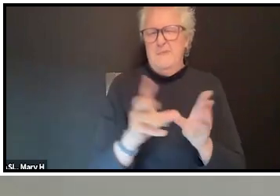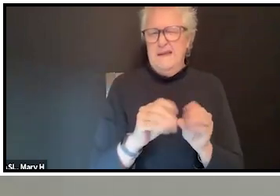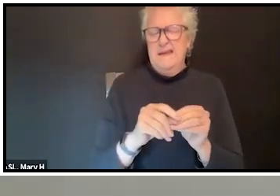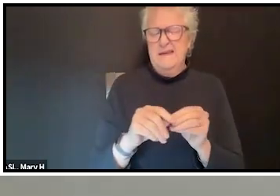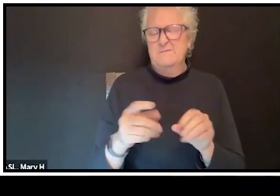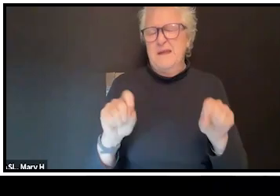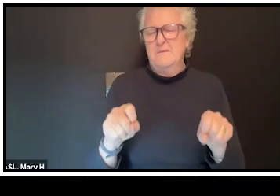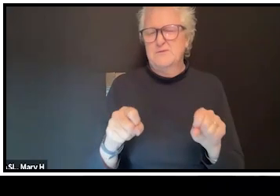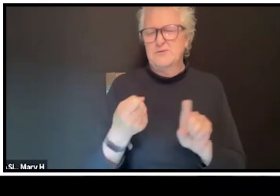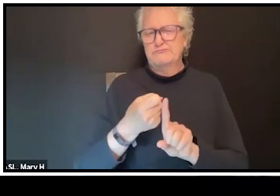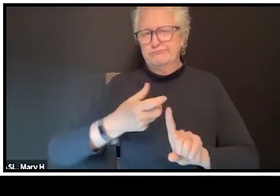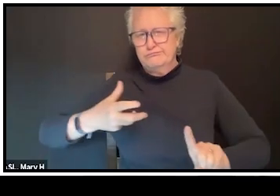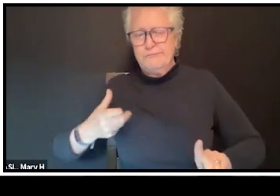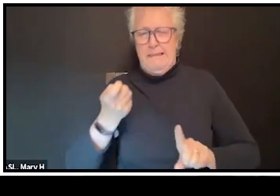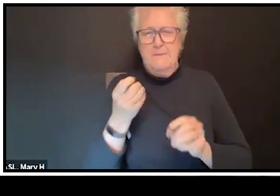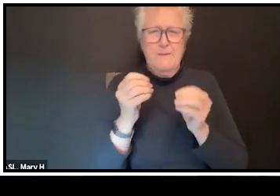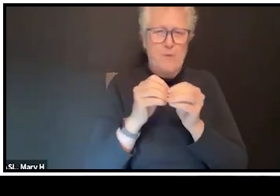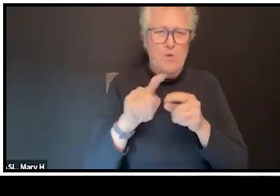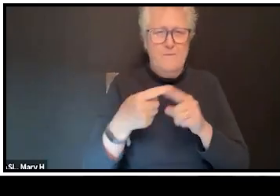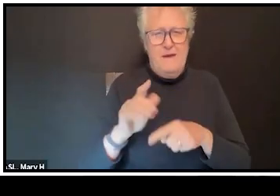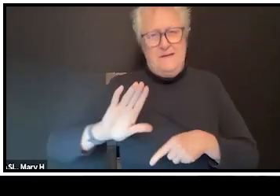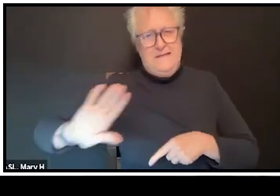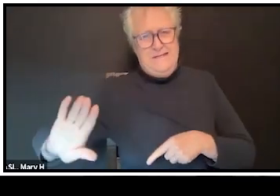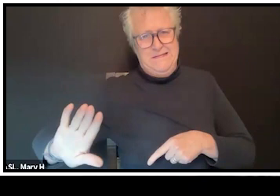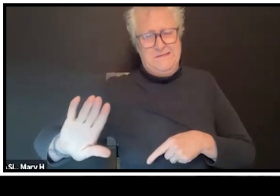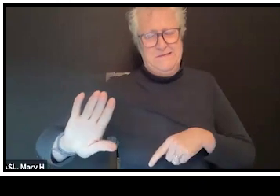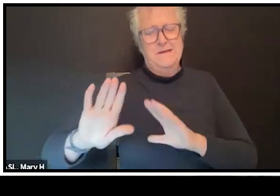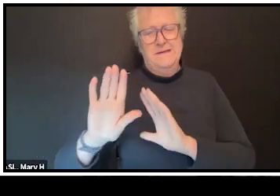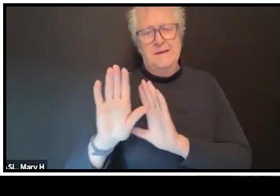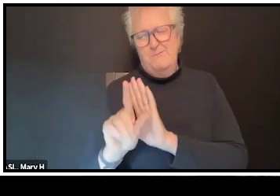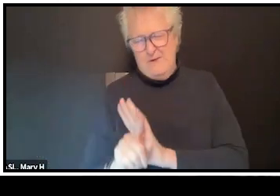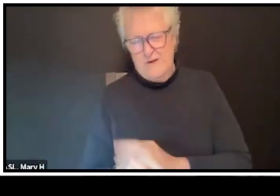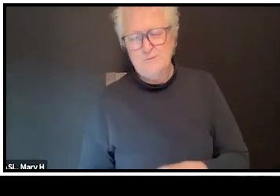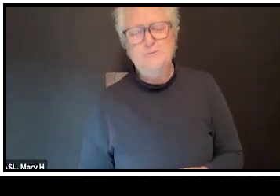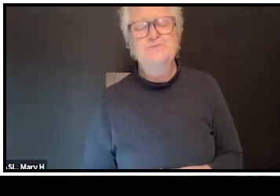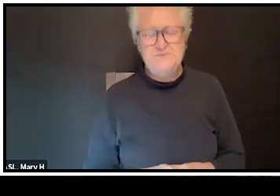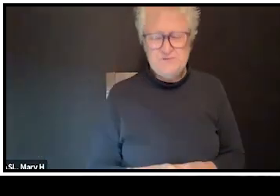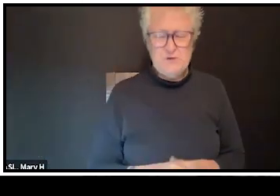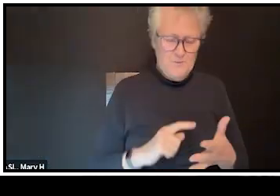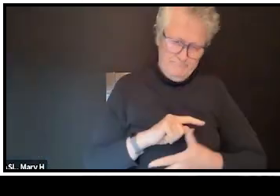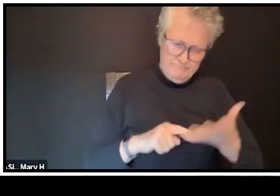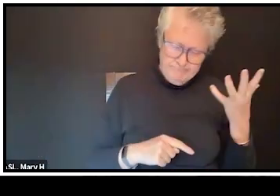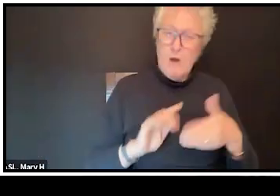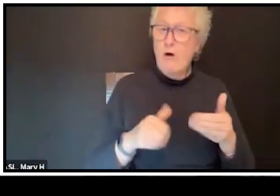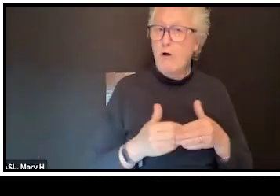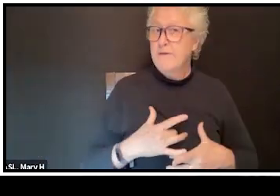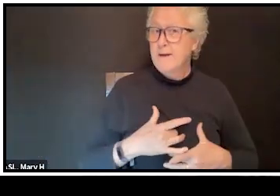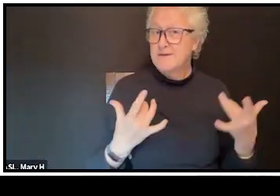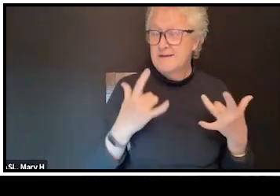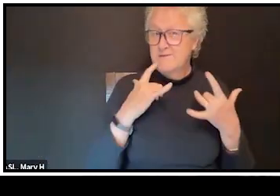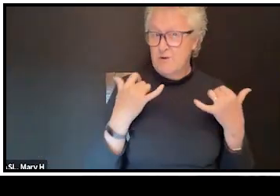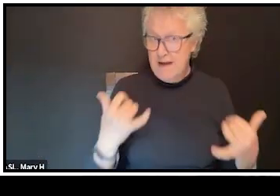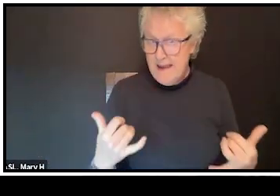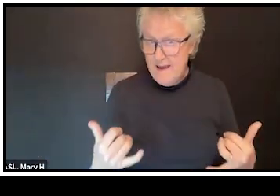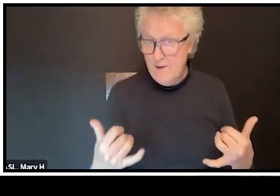background. So those are all the updates at this point in time for the division, but and I'm going to turn it over